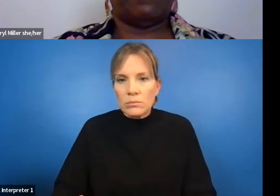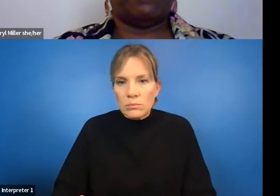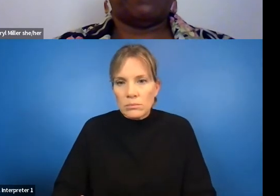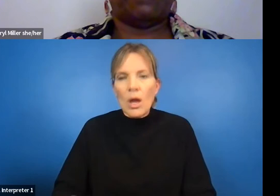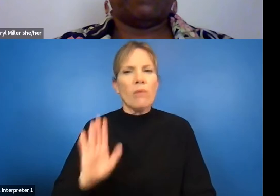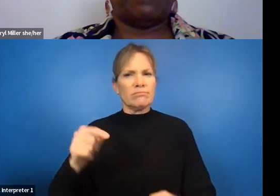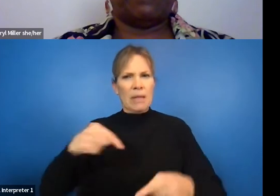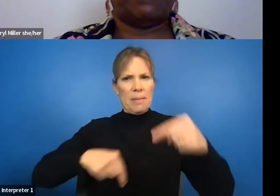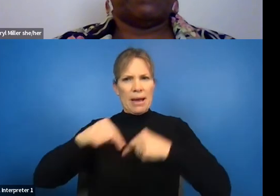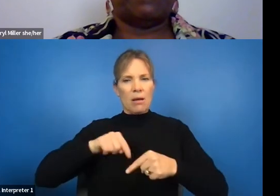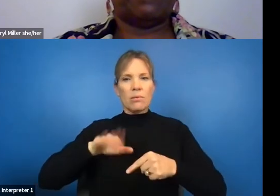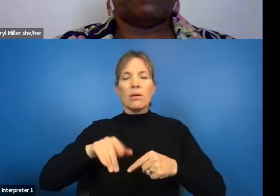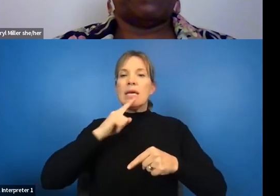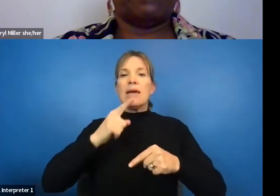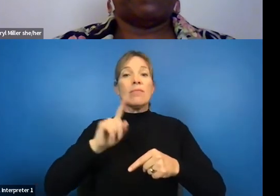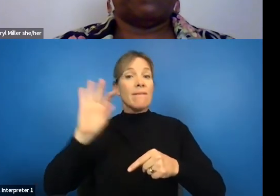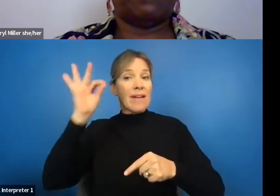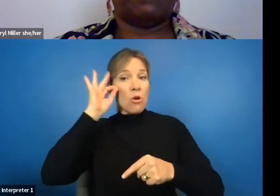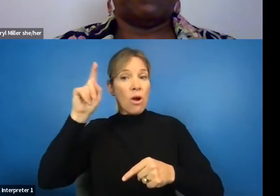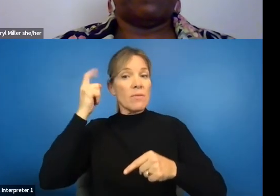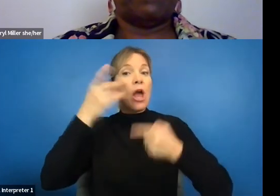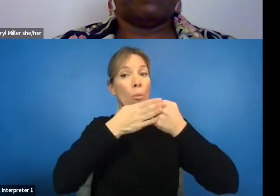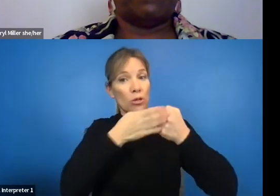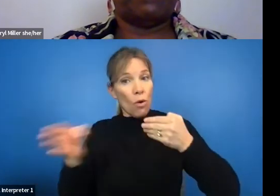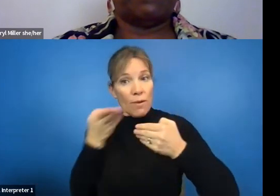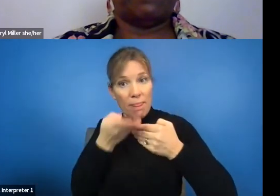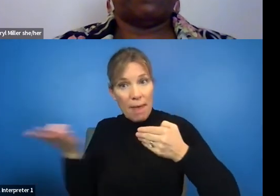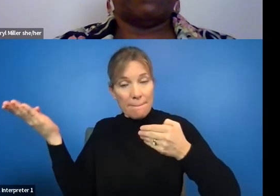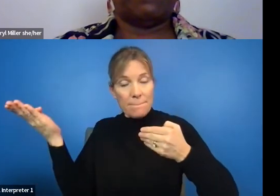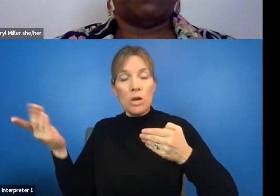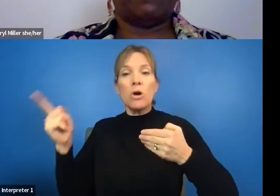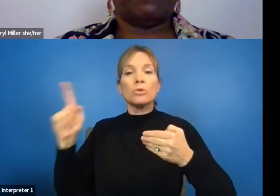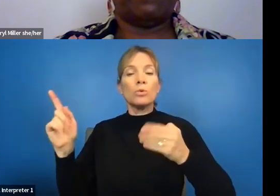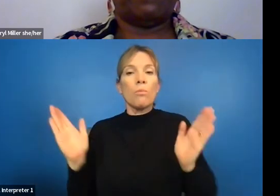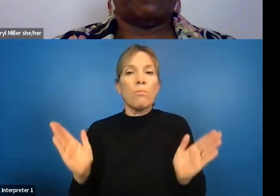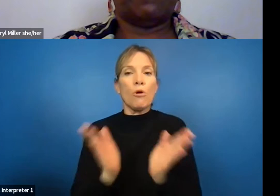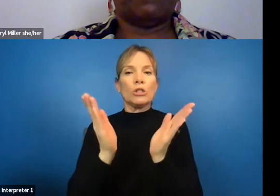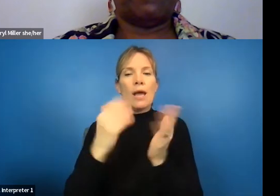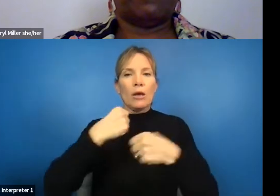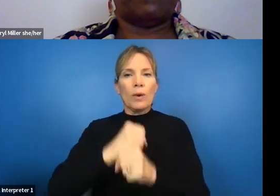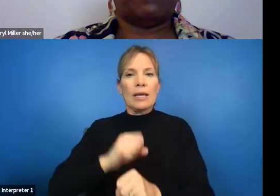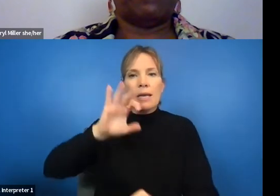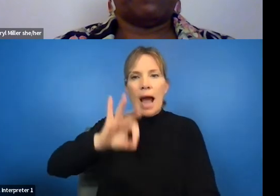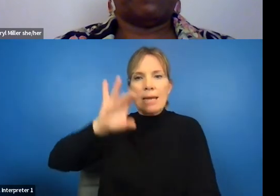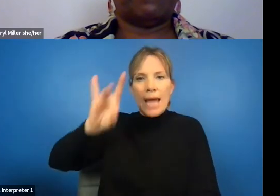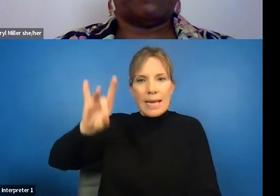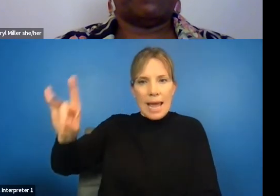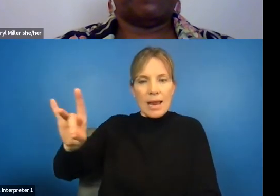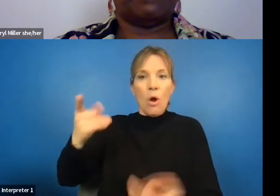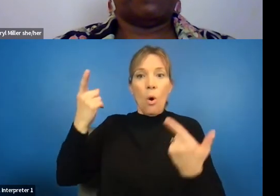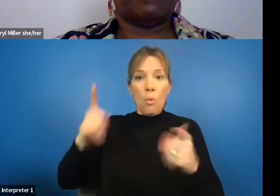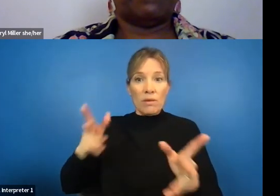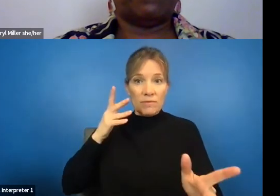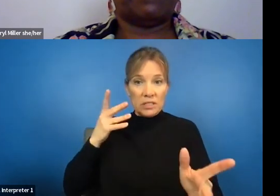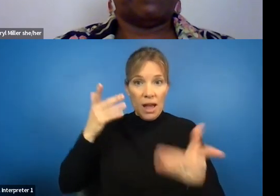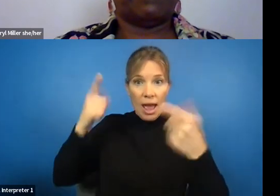back up, it opened the door for the federal government to push and create 988. And once that happened,